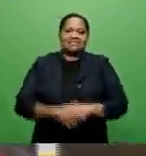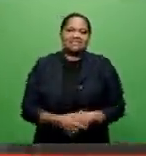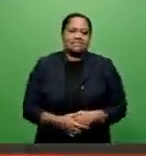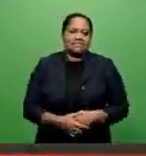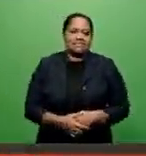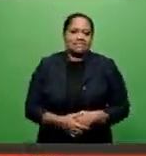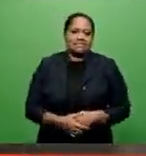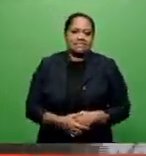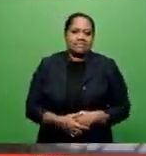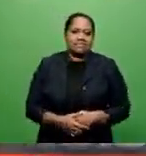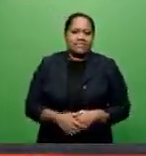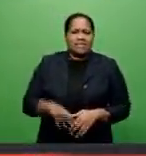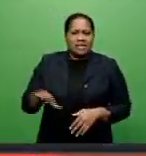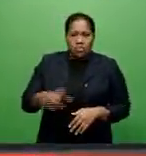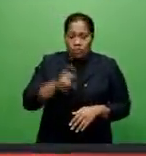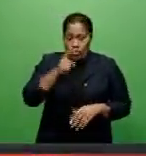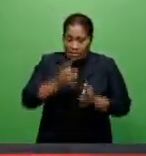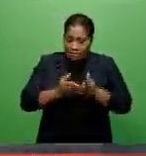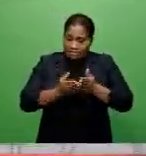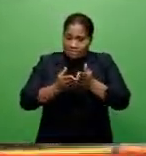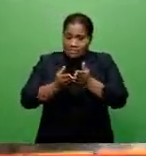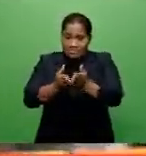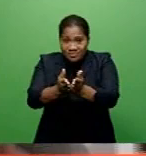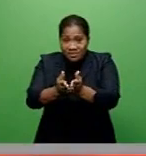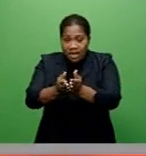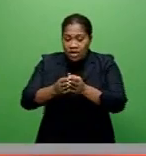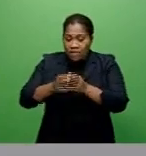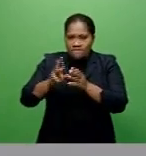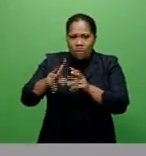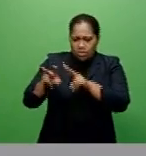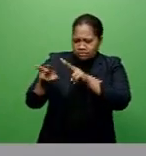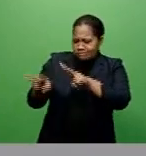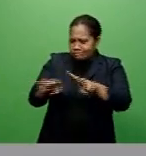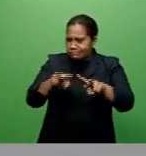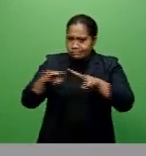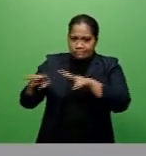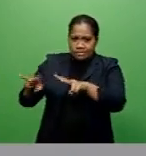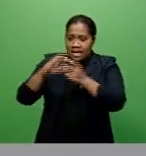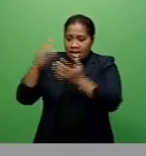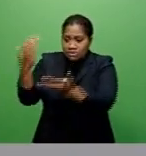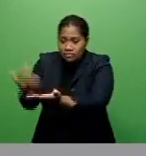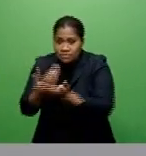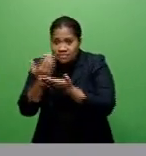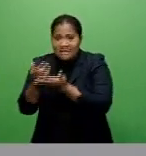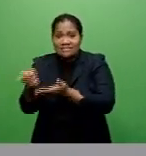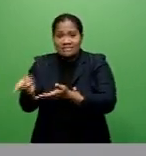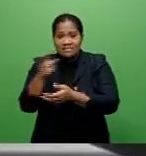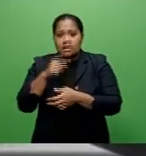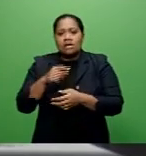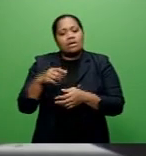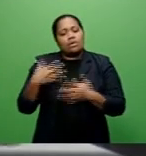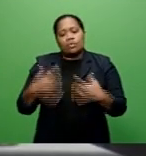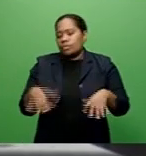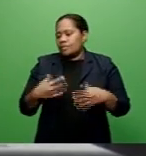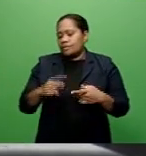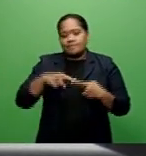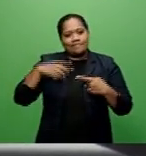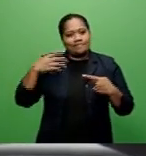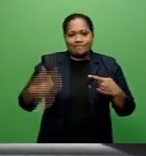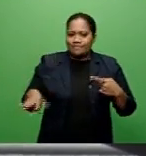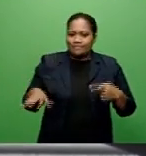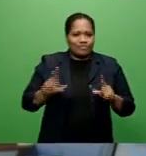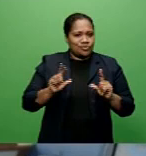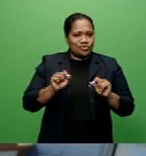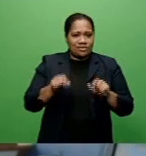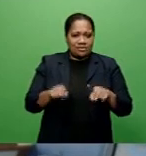Taking one of these vessels out at sea for a search and rescue effort is costly. We're chartering a boat to respond to any